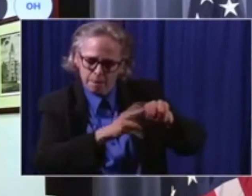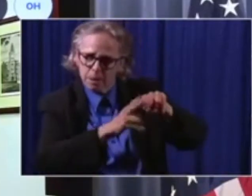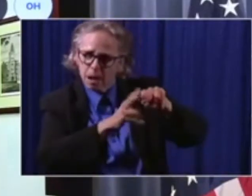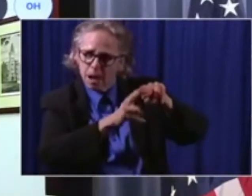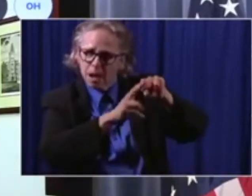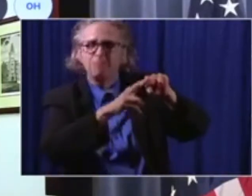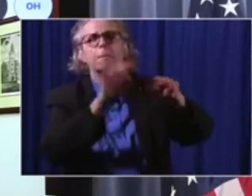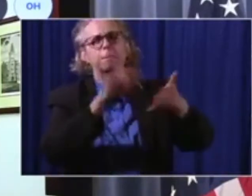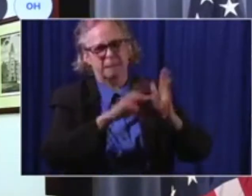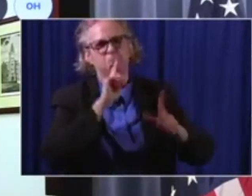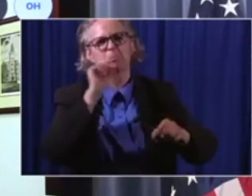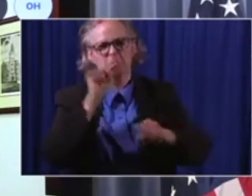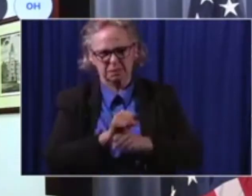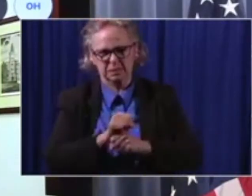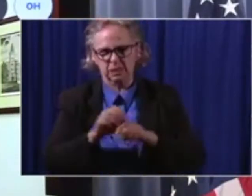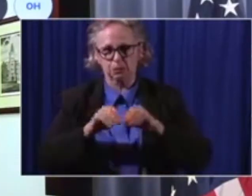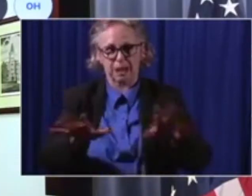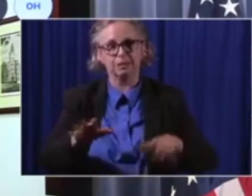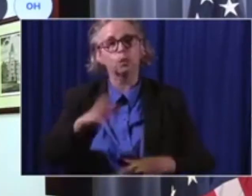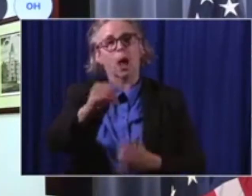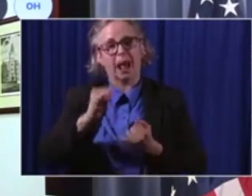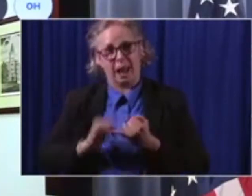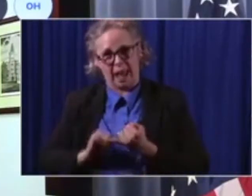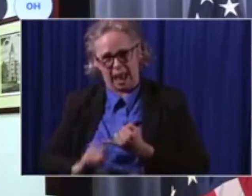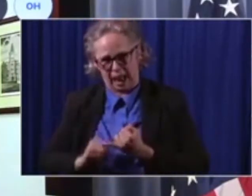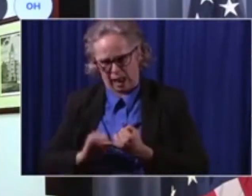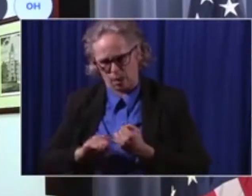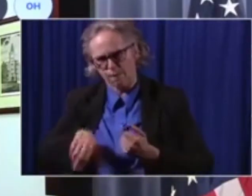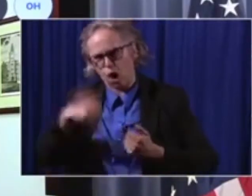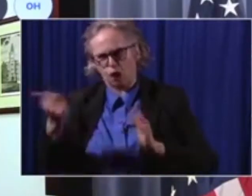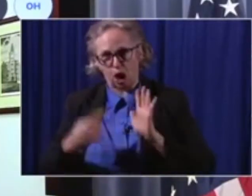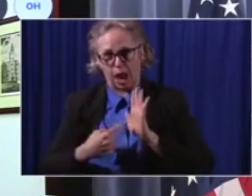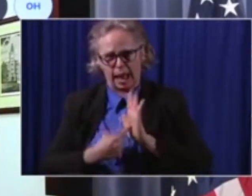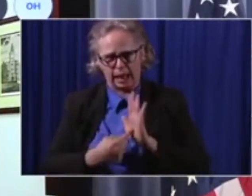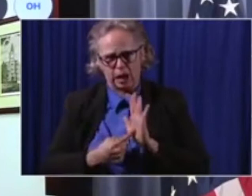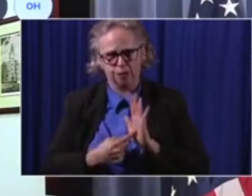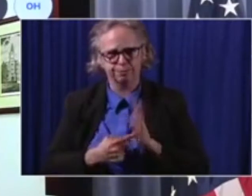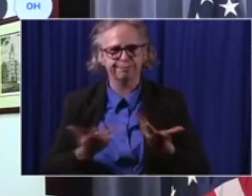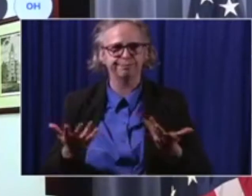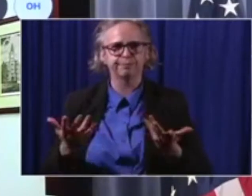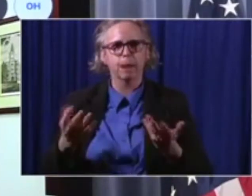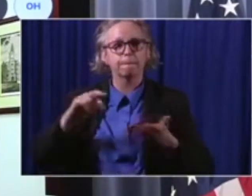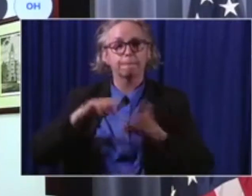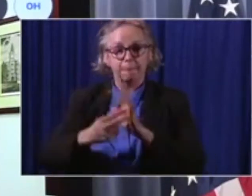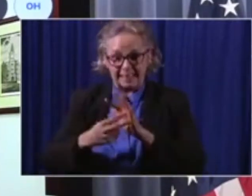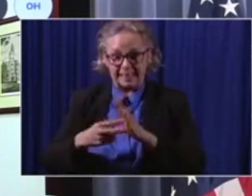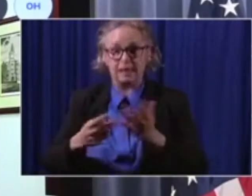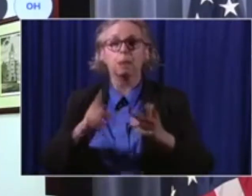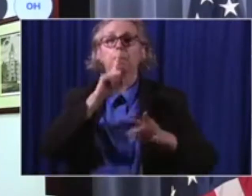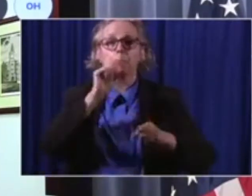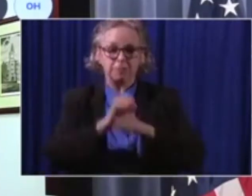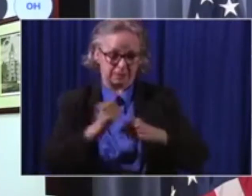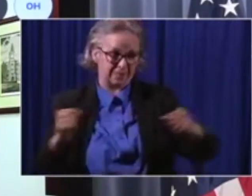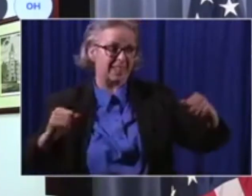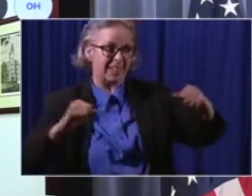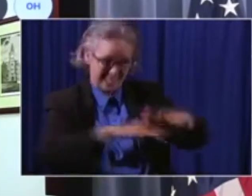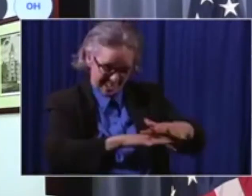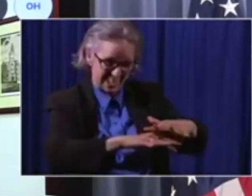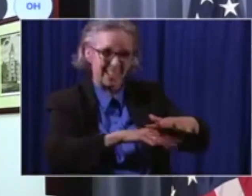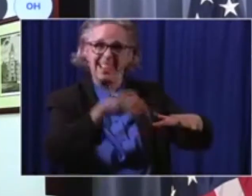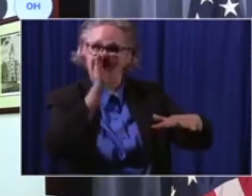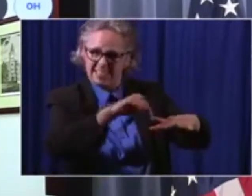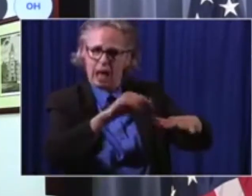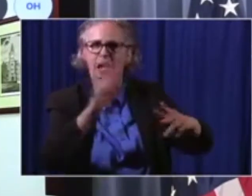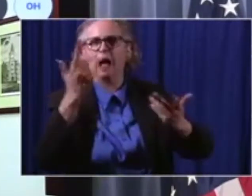of what I would call a leading indicator relates to congregate settings. So what we really want to try to measure with this alert system is